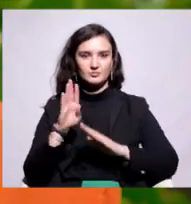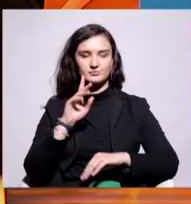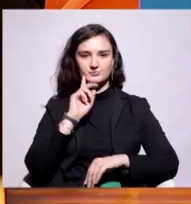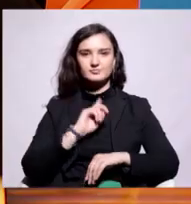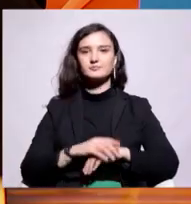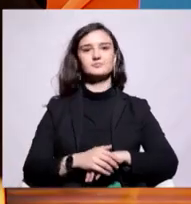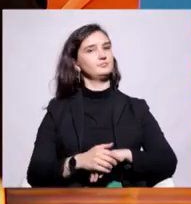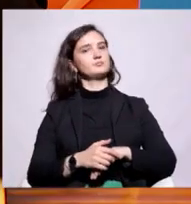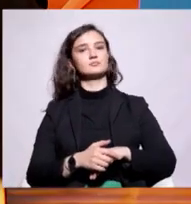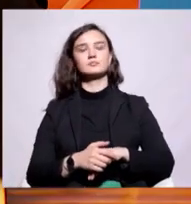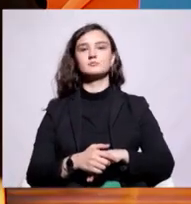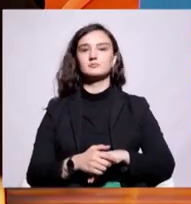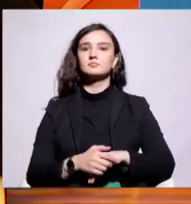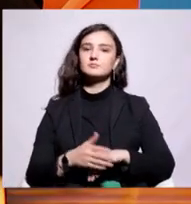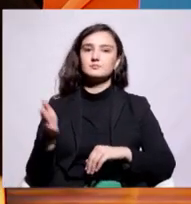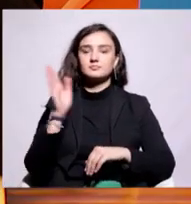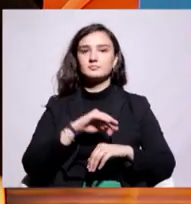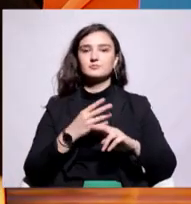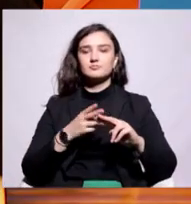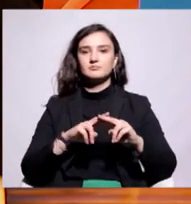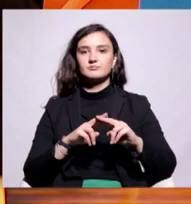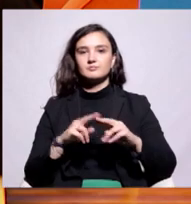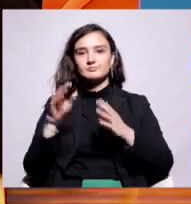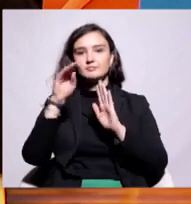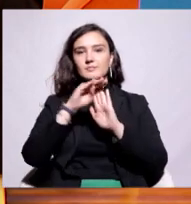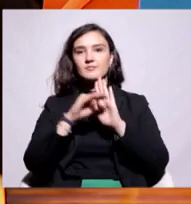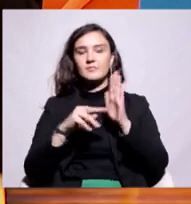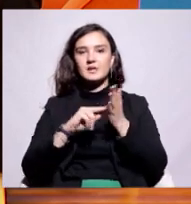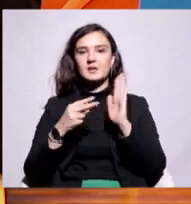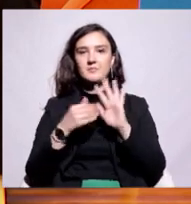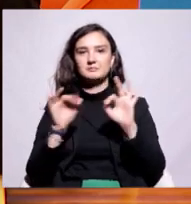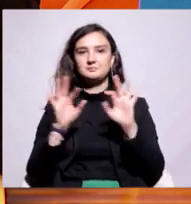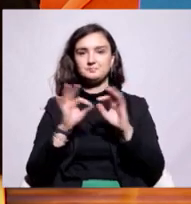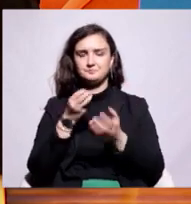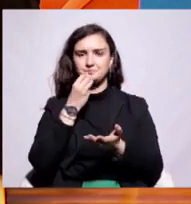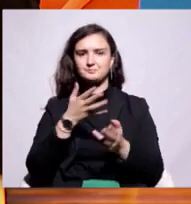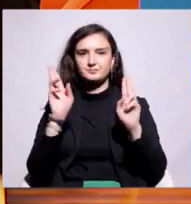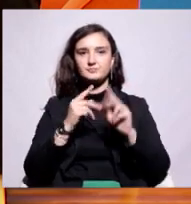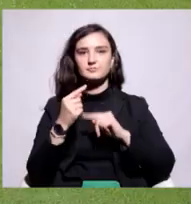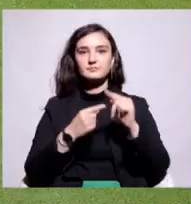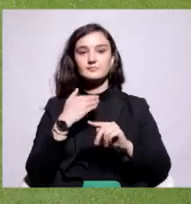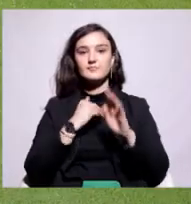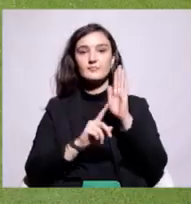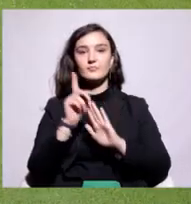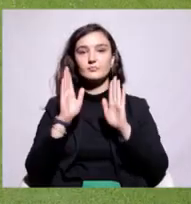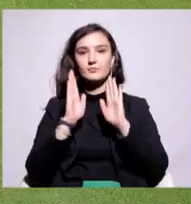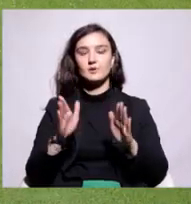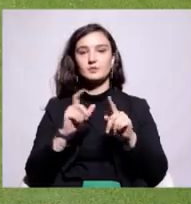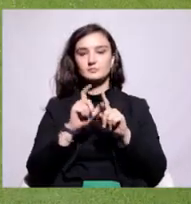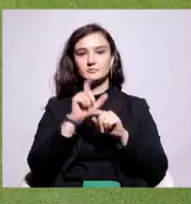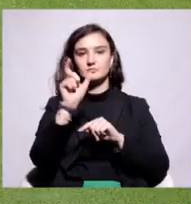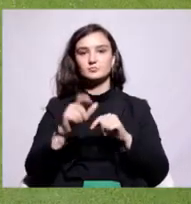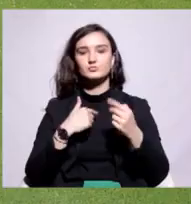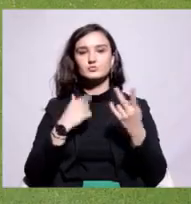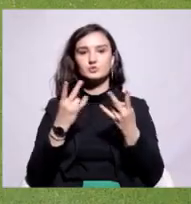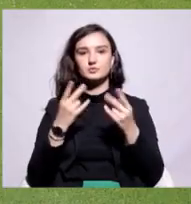cool. Yeah. Well, on that note, let's get to the agenda. Yes, of course, traditionally, we will start with the vocabulary that we